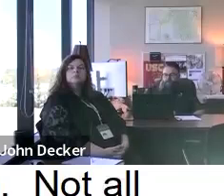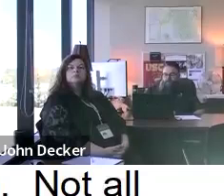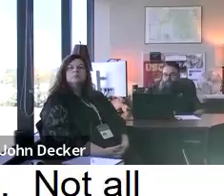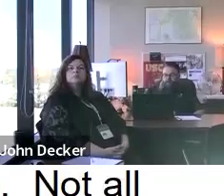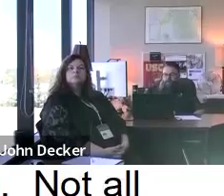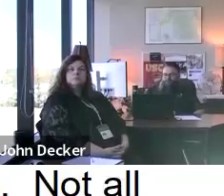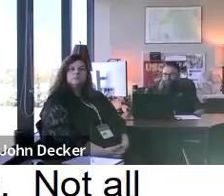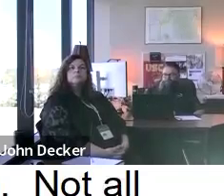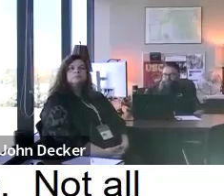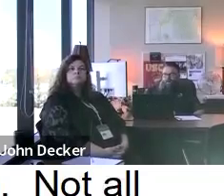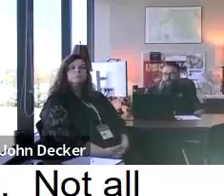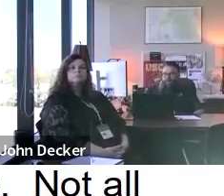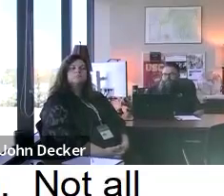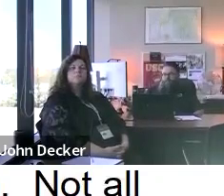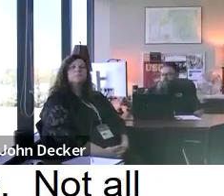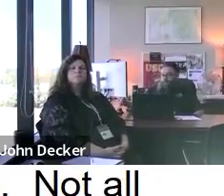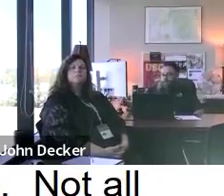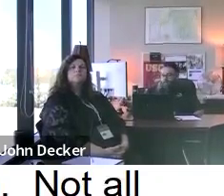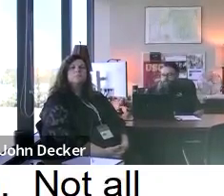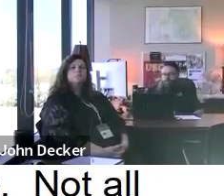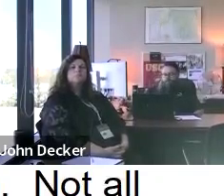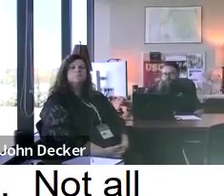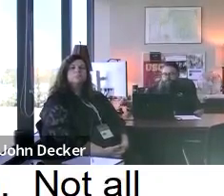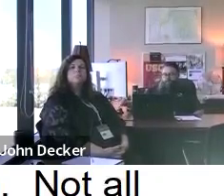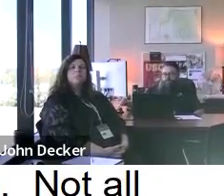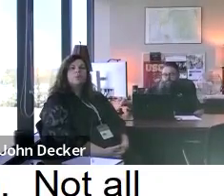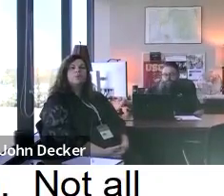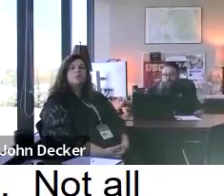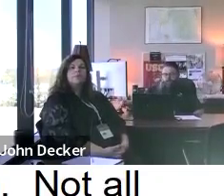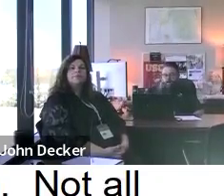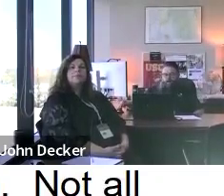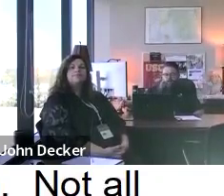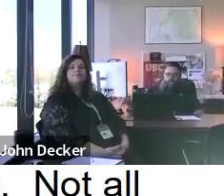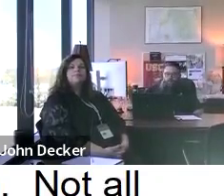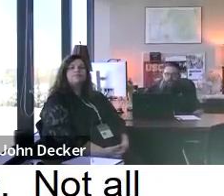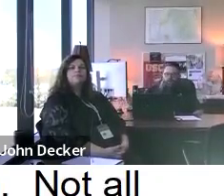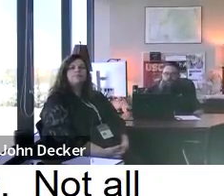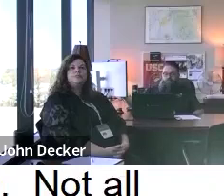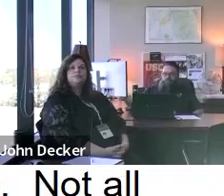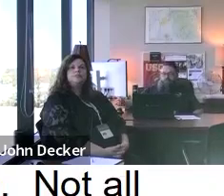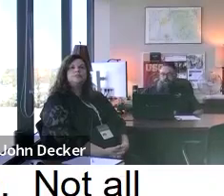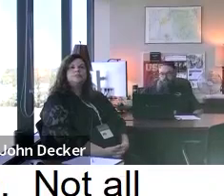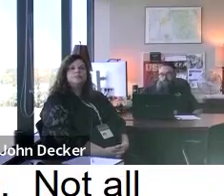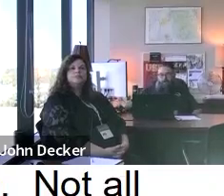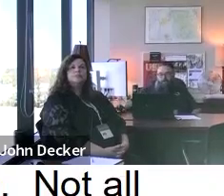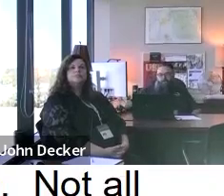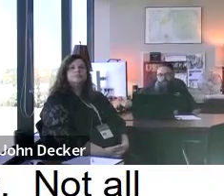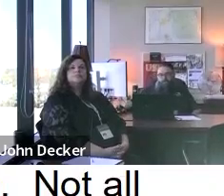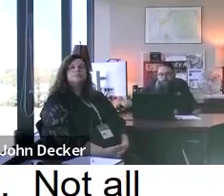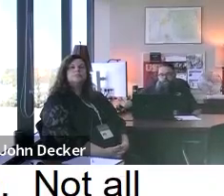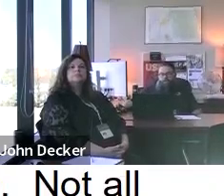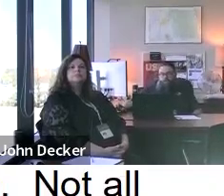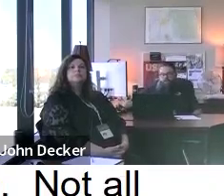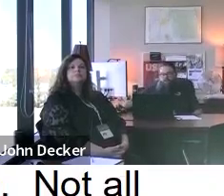looking for what that guidance will be. So for example, the 055 community integration